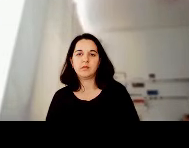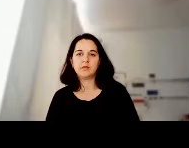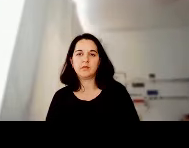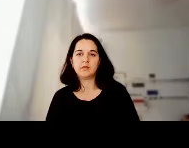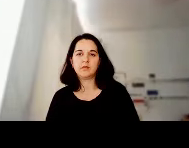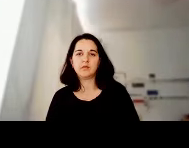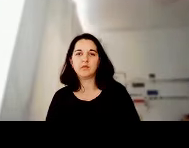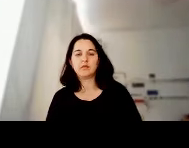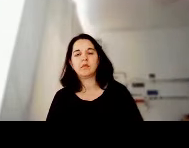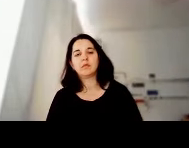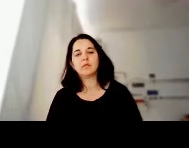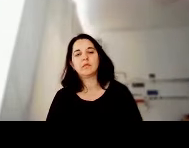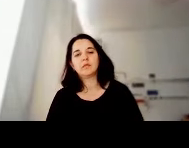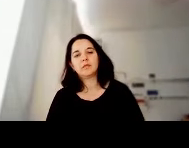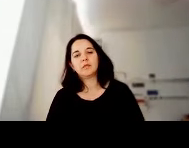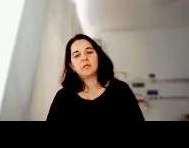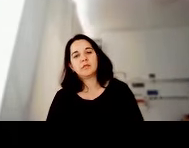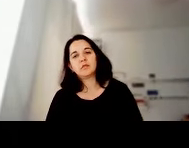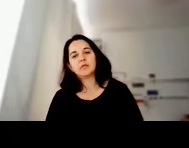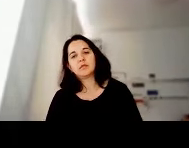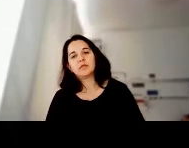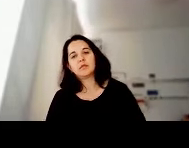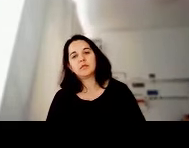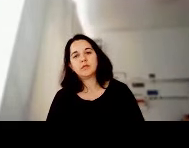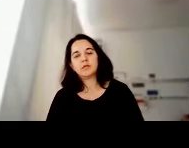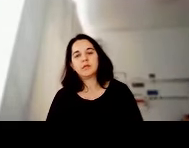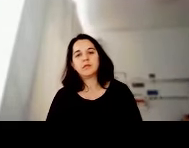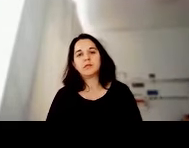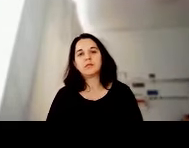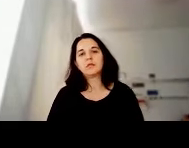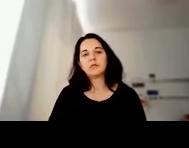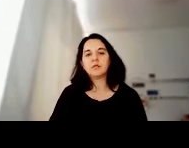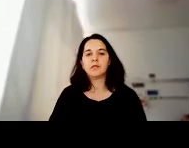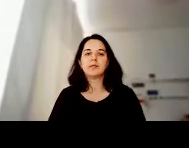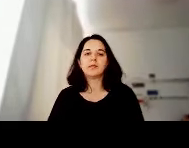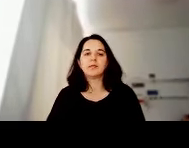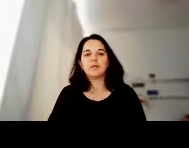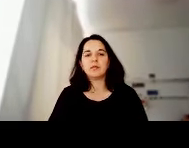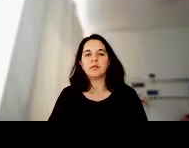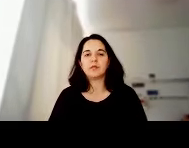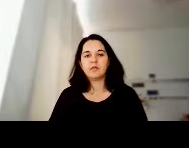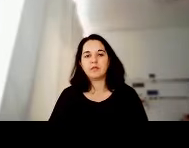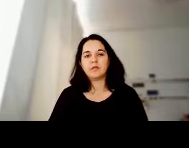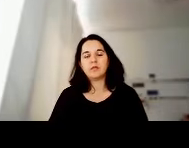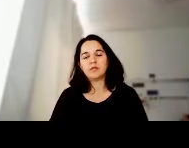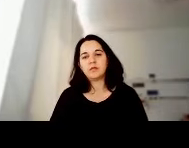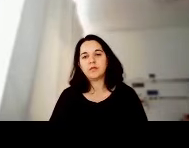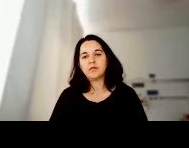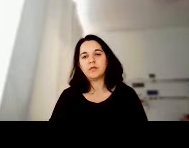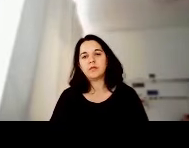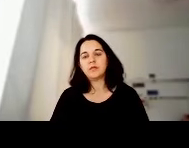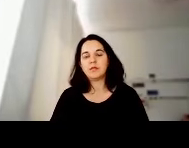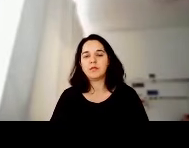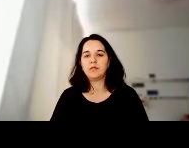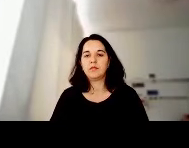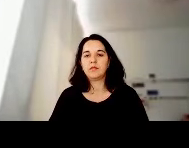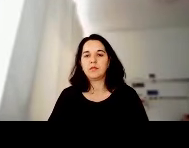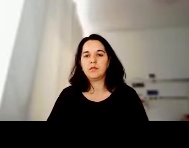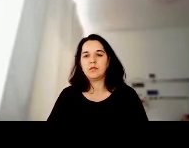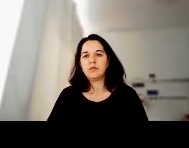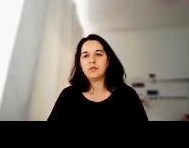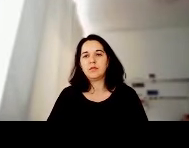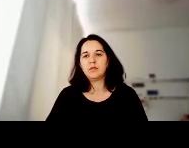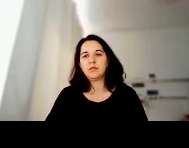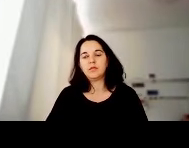from my two books on this topic, Queer Data, which published in 2022, and Rainbow Trap, which published in hardback